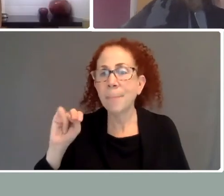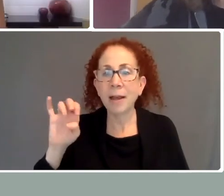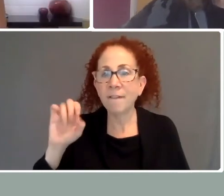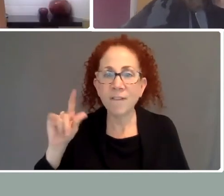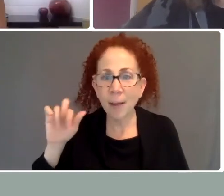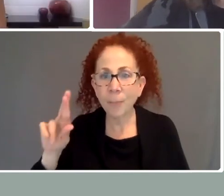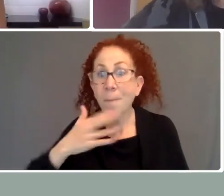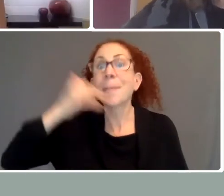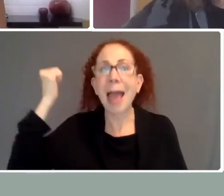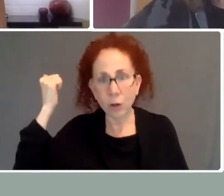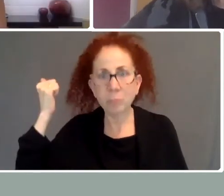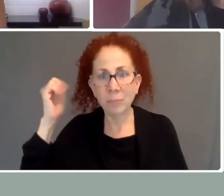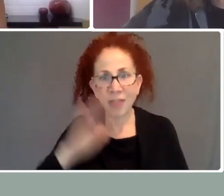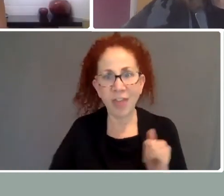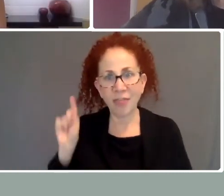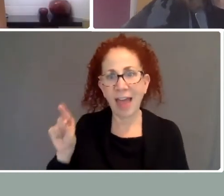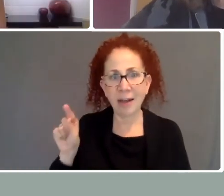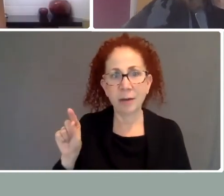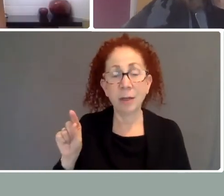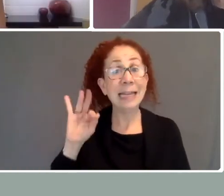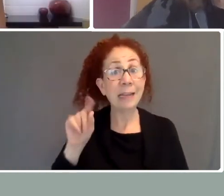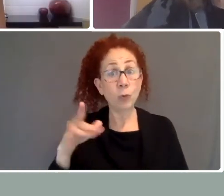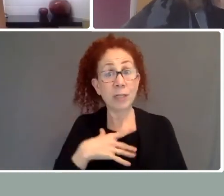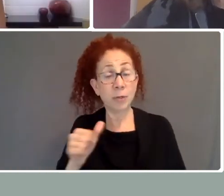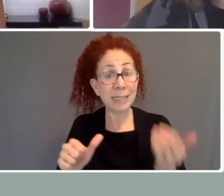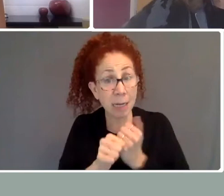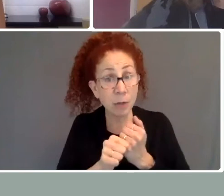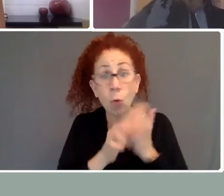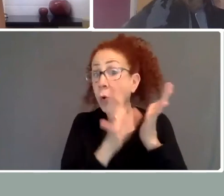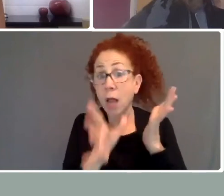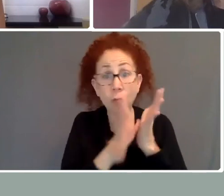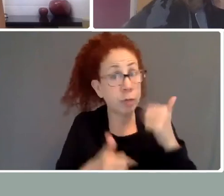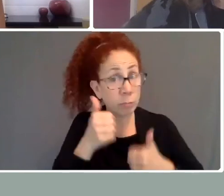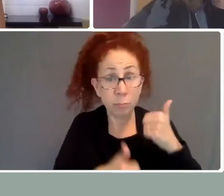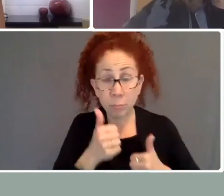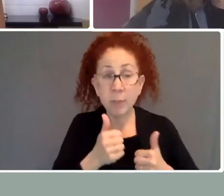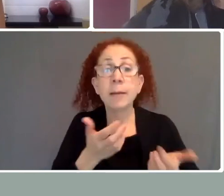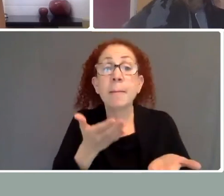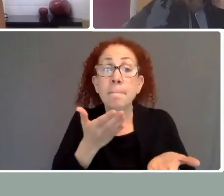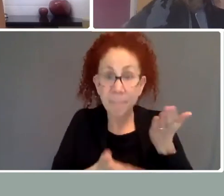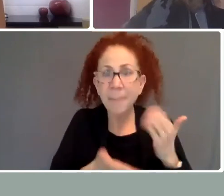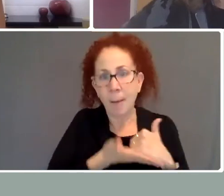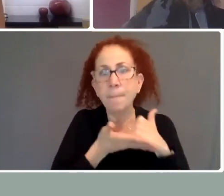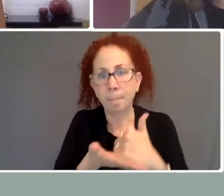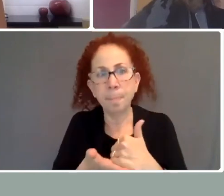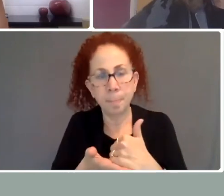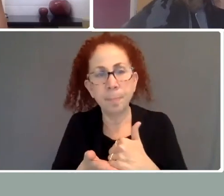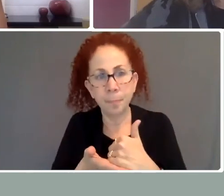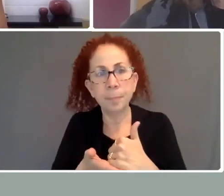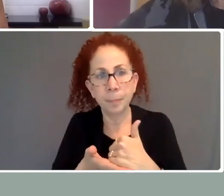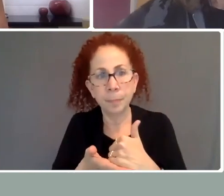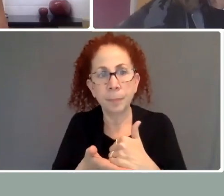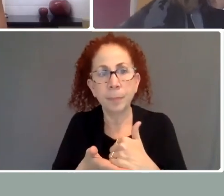better, that someone experiencing constipation or diarrhea might find helpful,